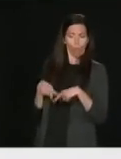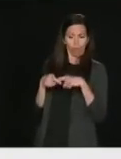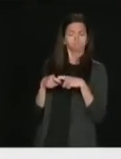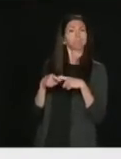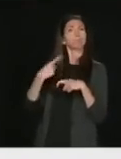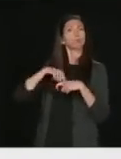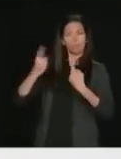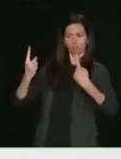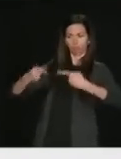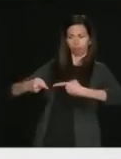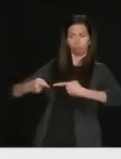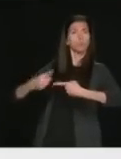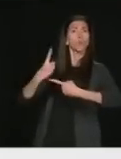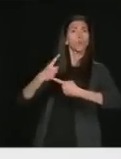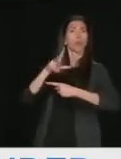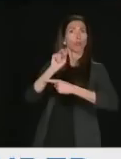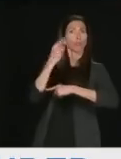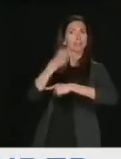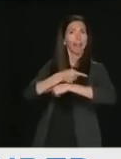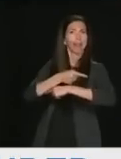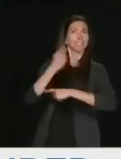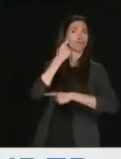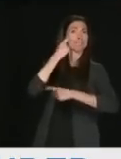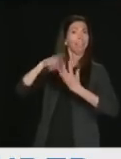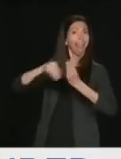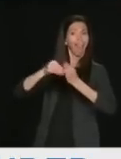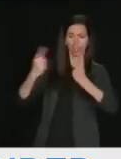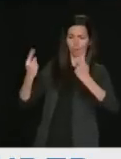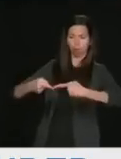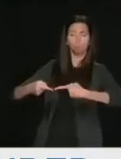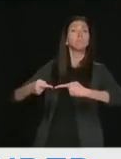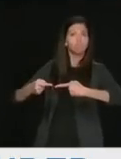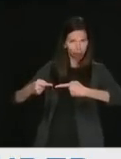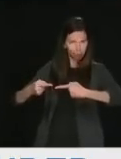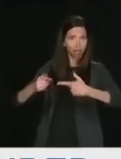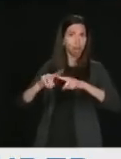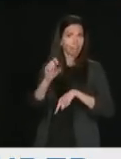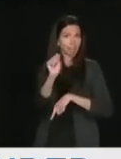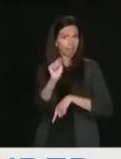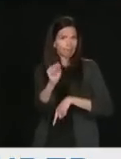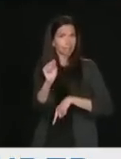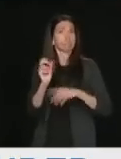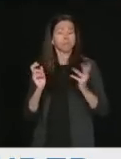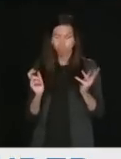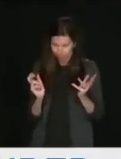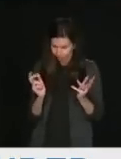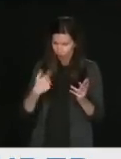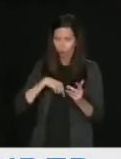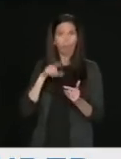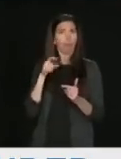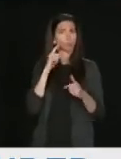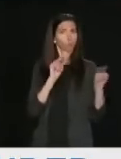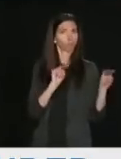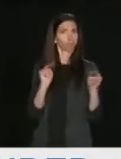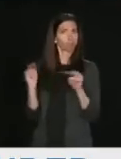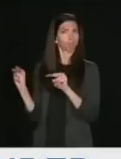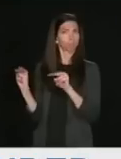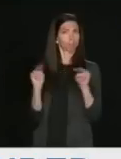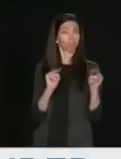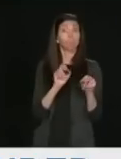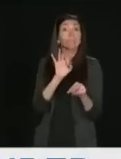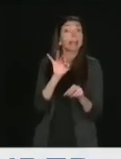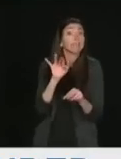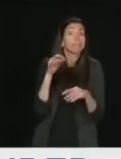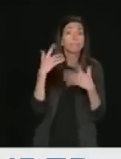on non-essential travel. But even now, we know that we need to do more to ensure that travelers who are coming